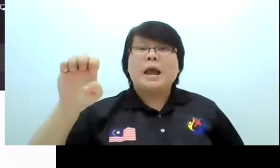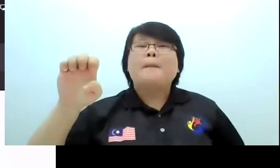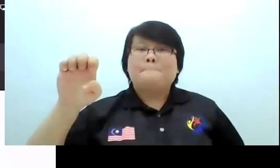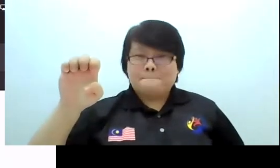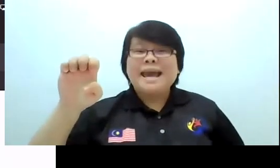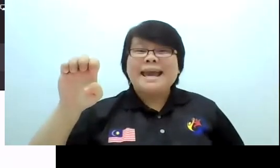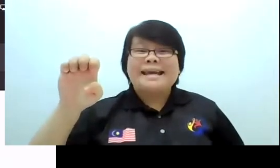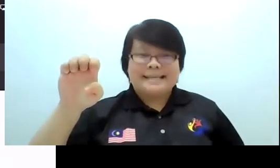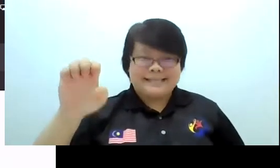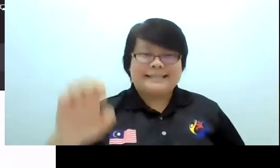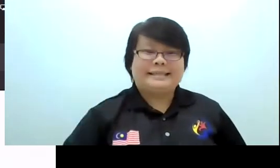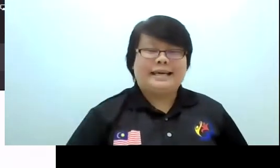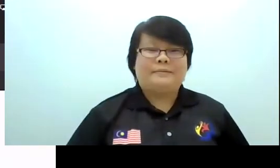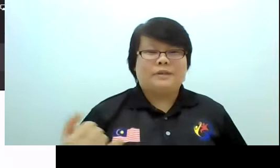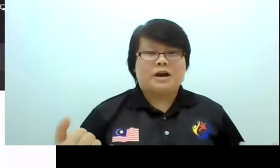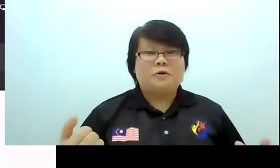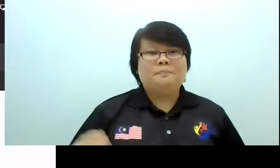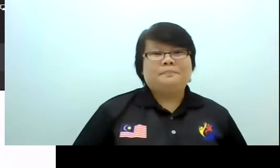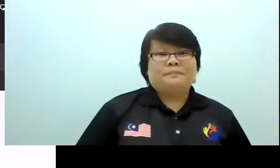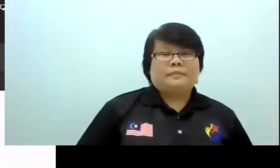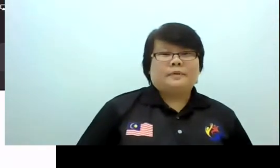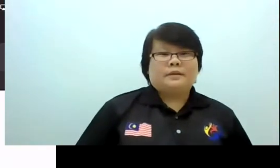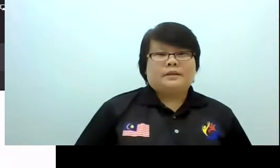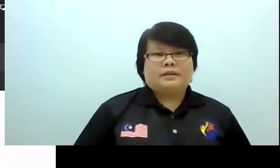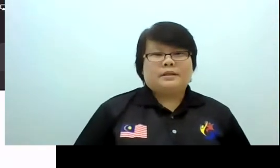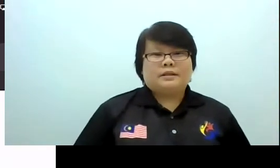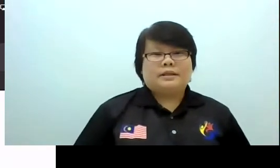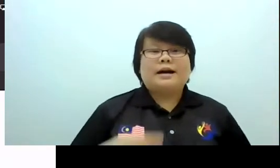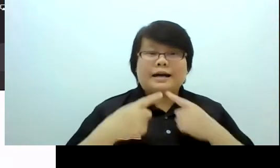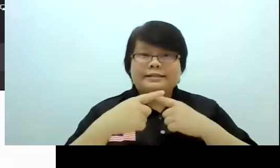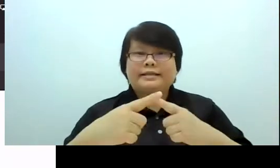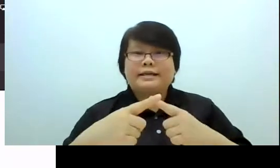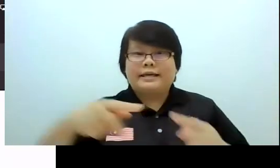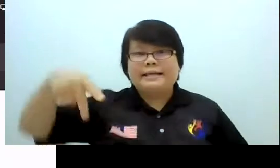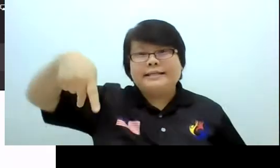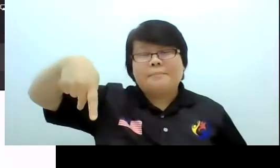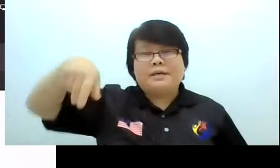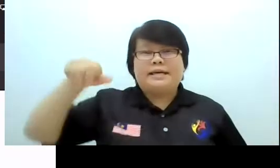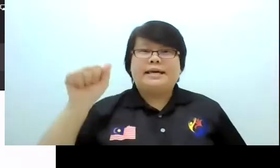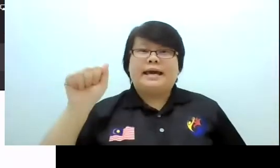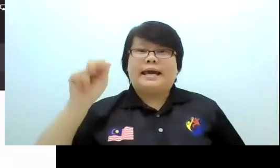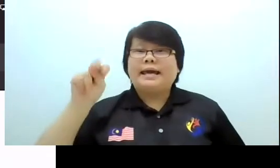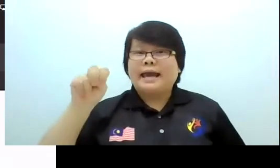P-A-N-E, Payne. Okay, now the answer is